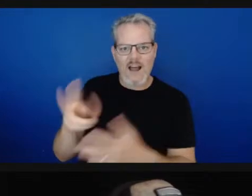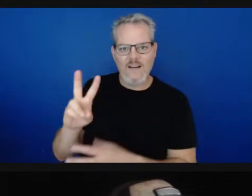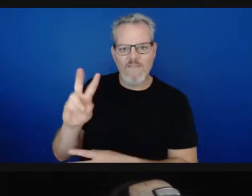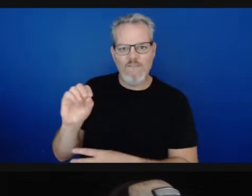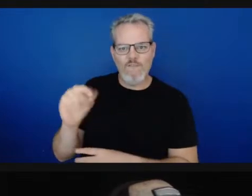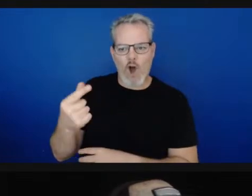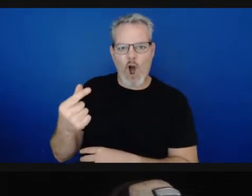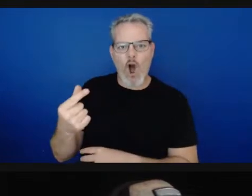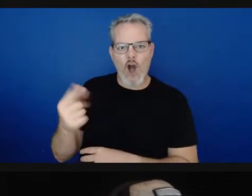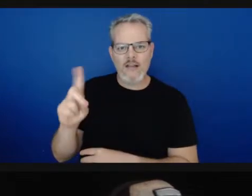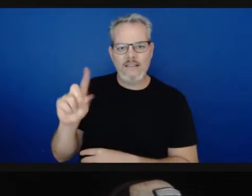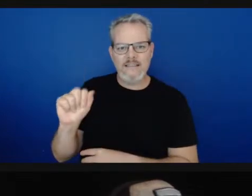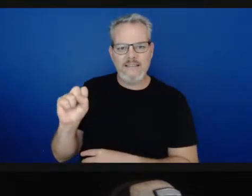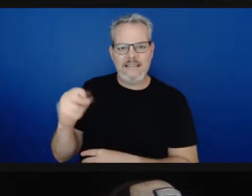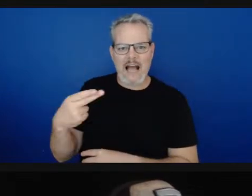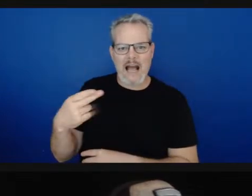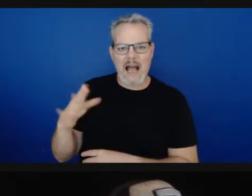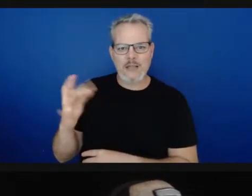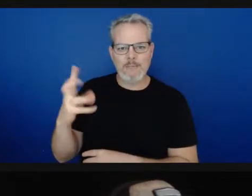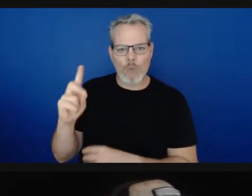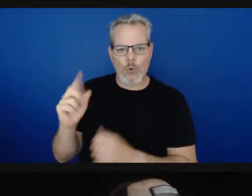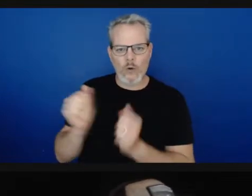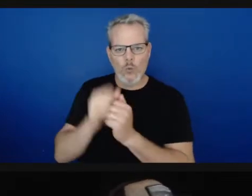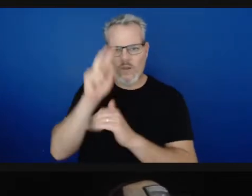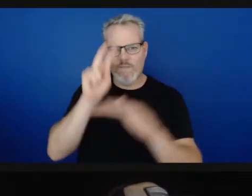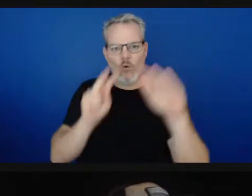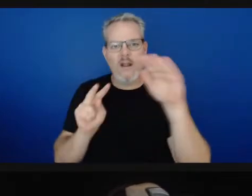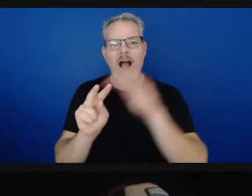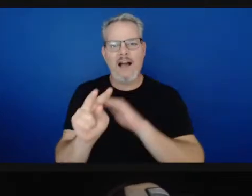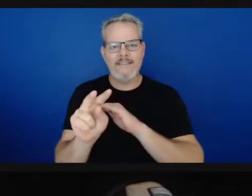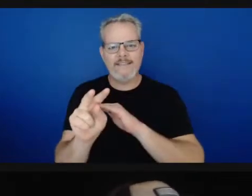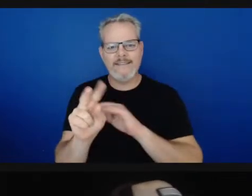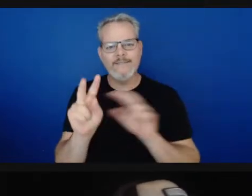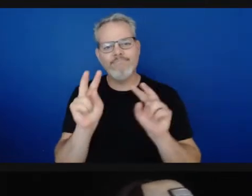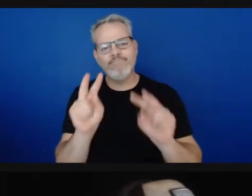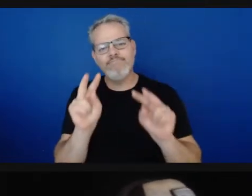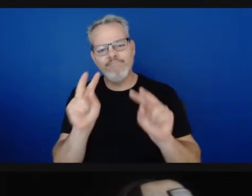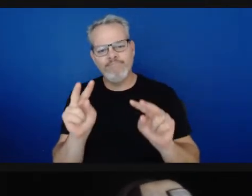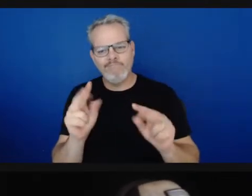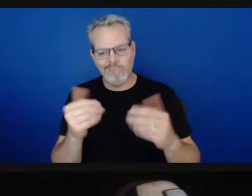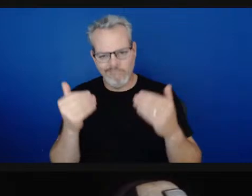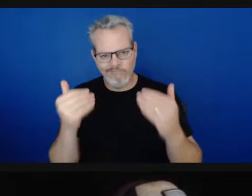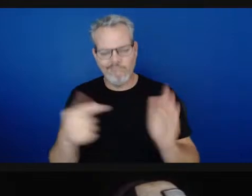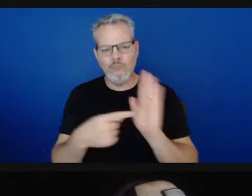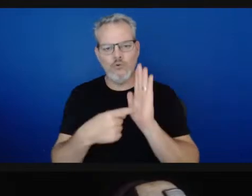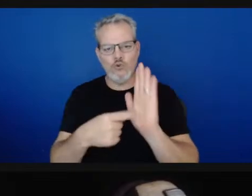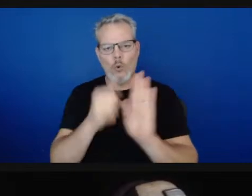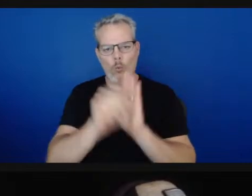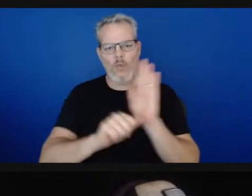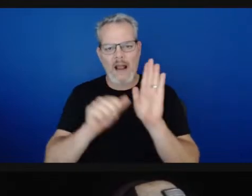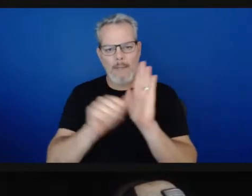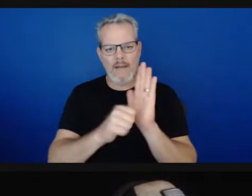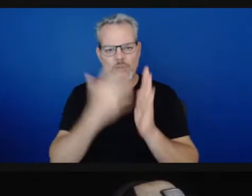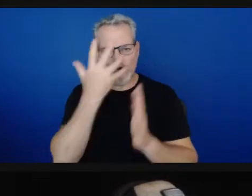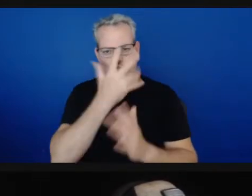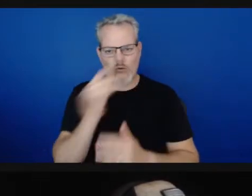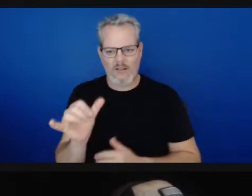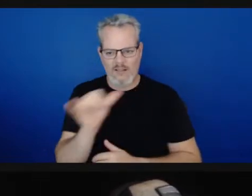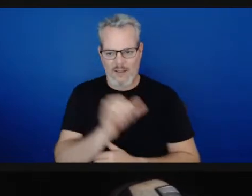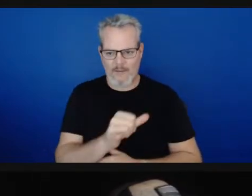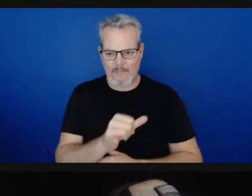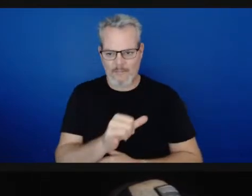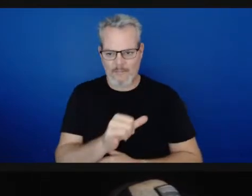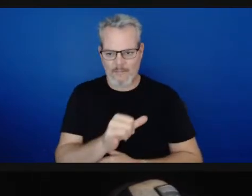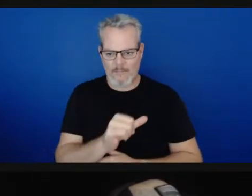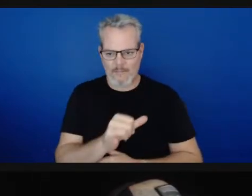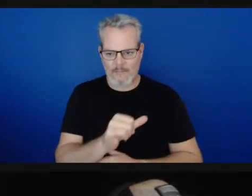dashboard and forecast. So let's run an animation here. The source of the gas is Kilauea